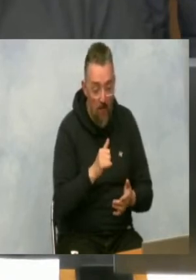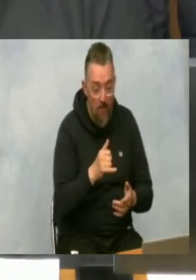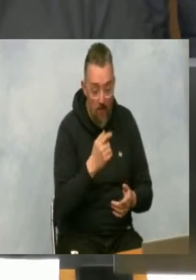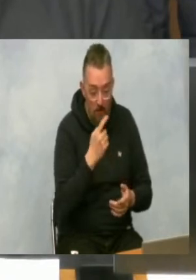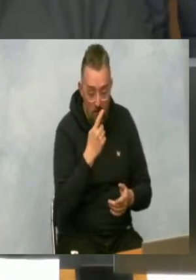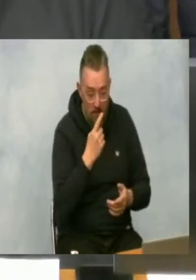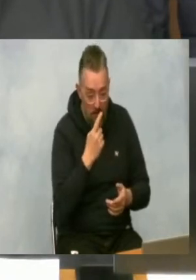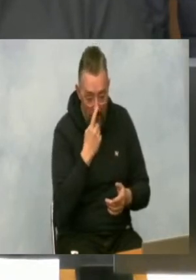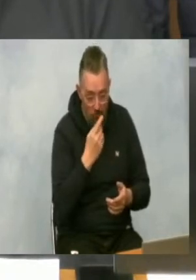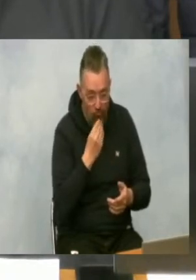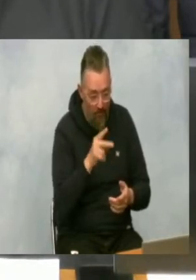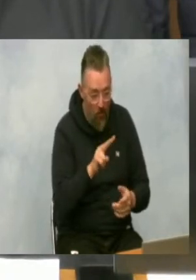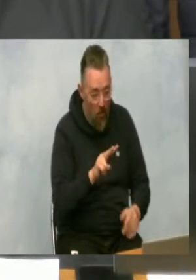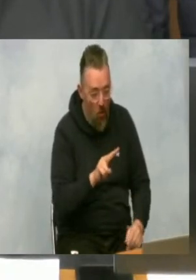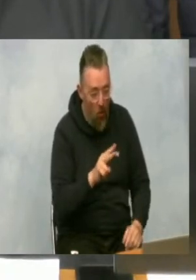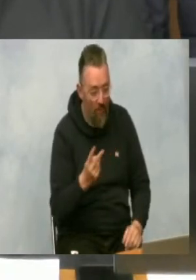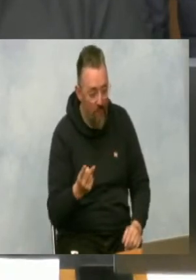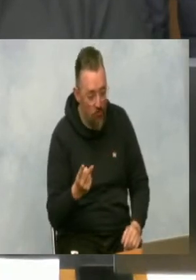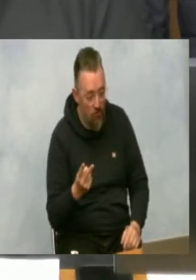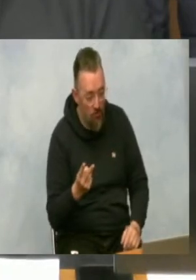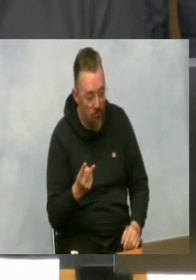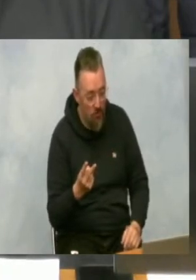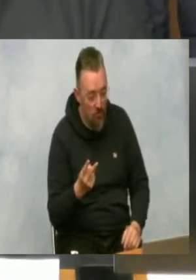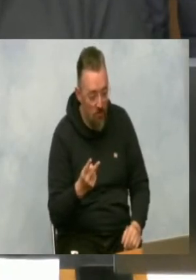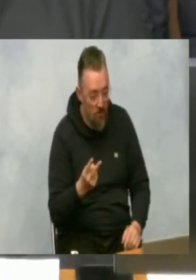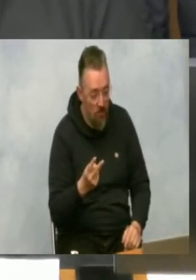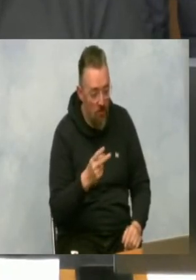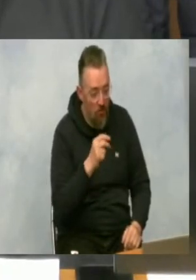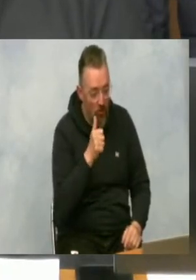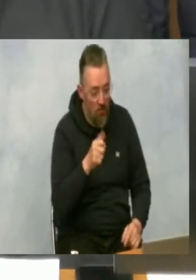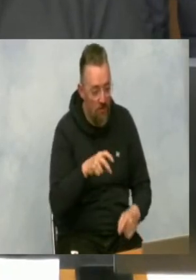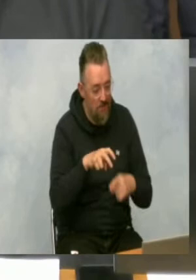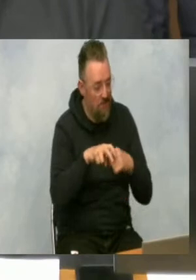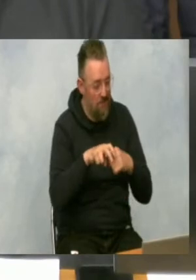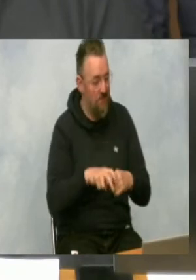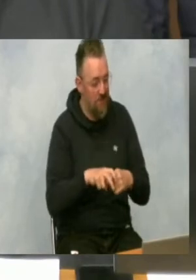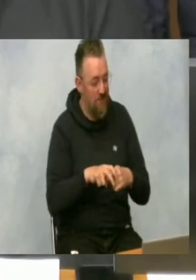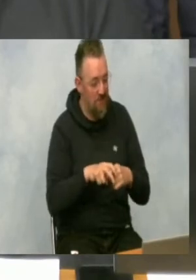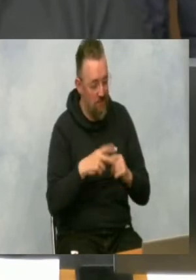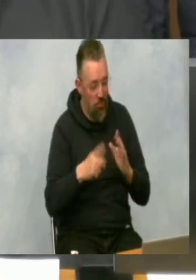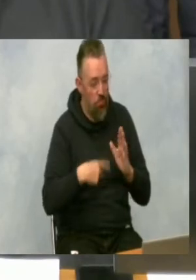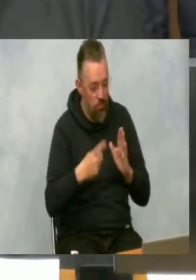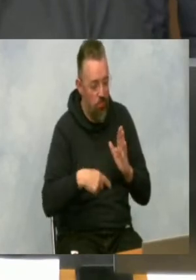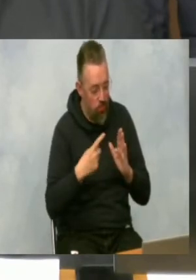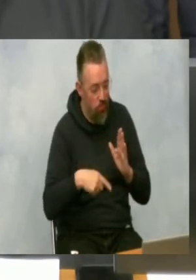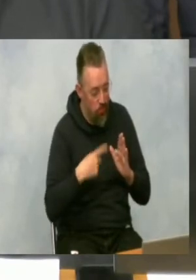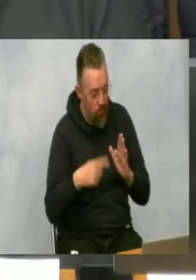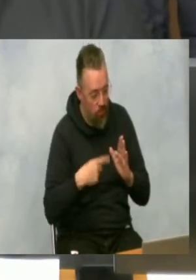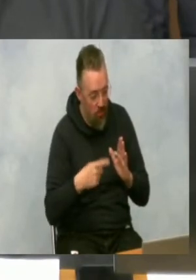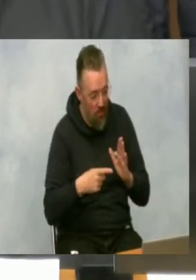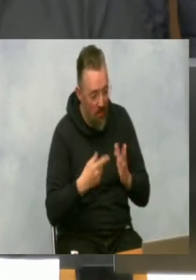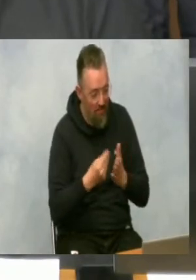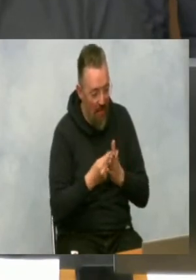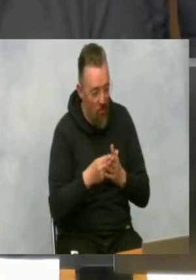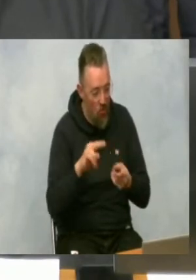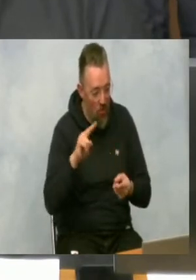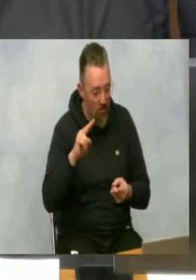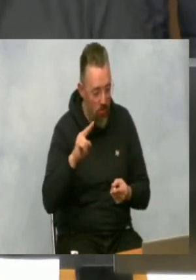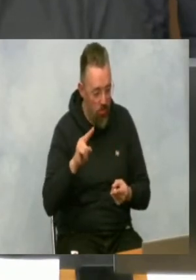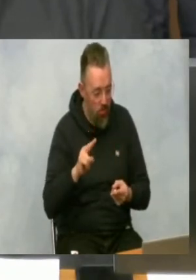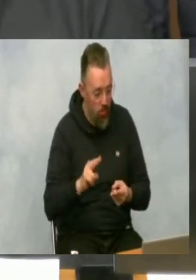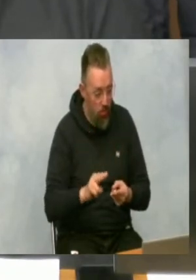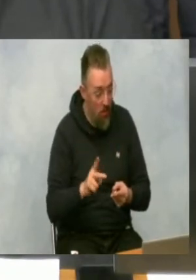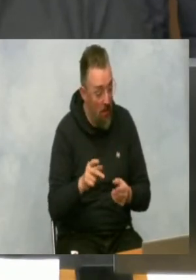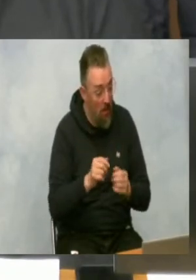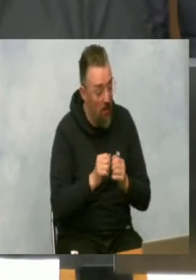used for conversion purposes, rather than it sitting there all of that time, actually losing value. The market